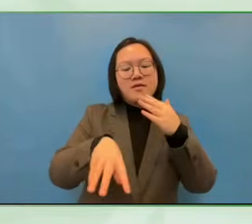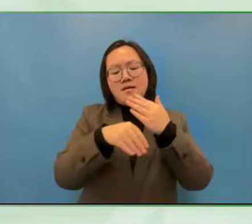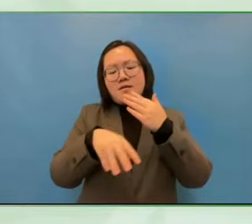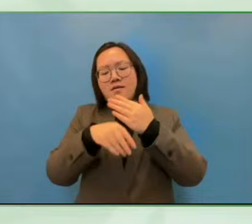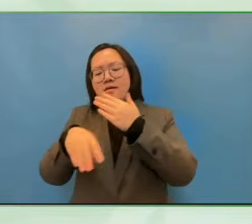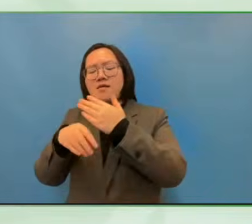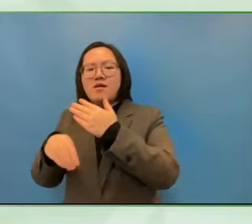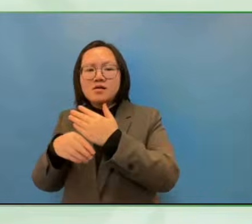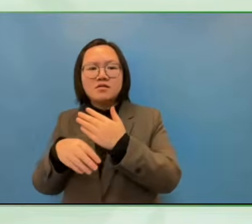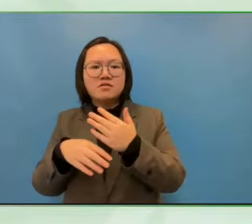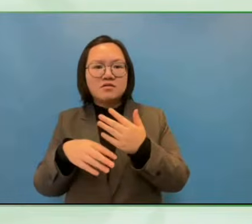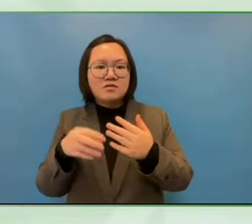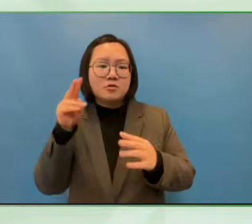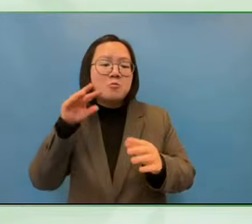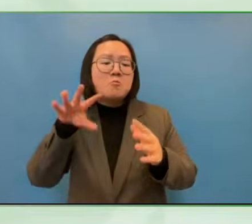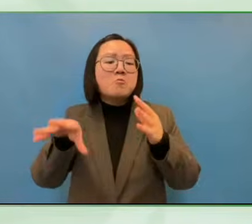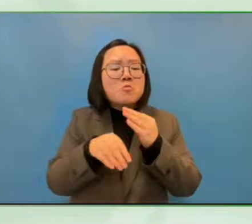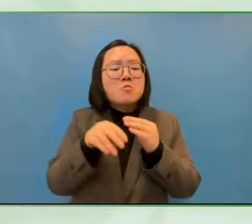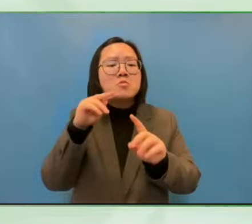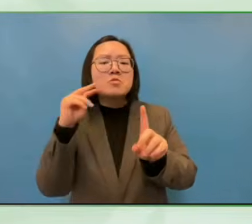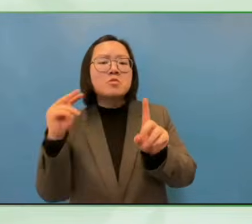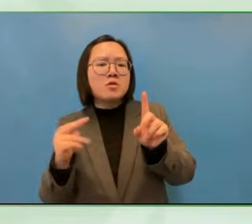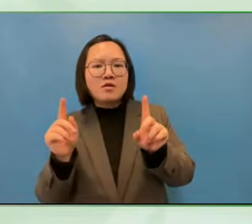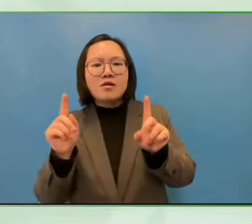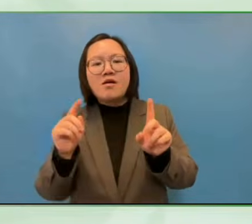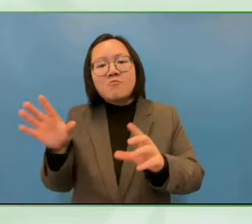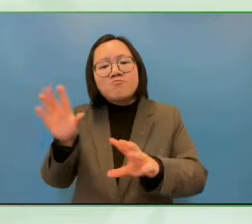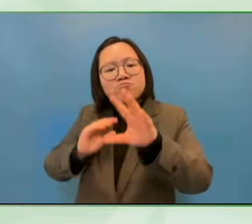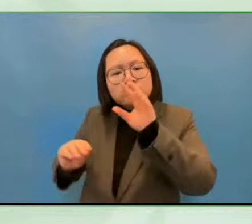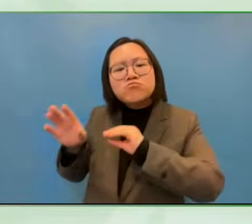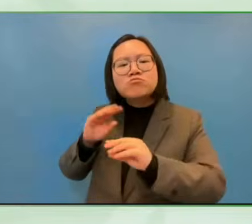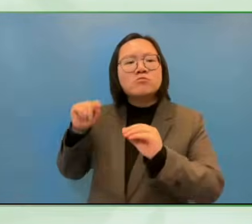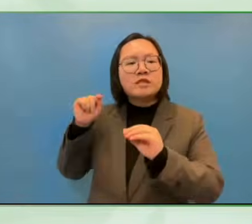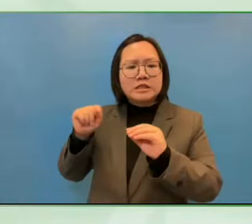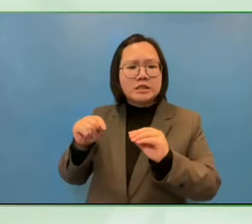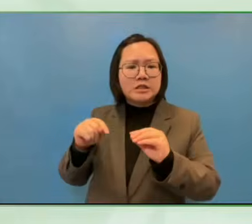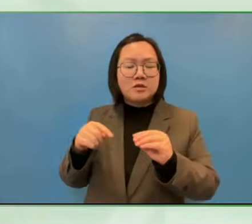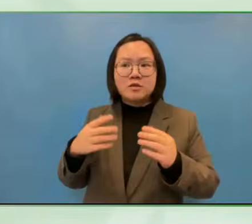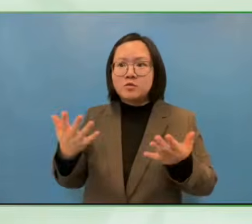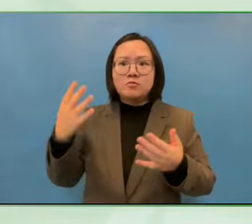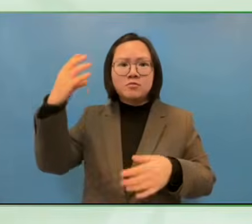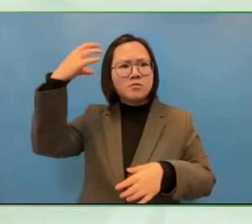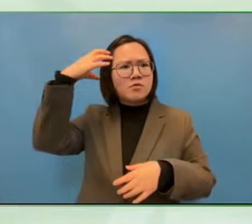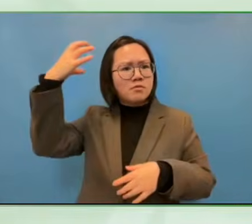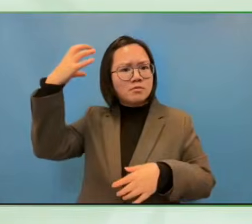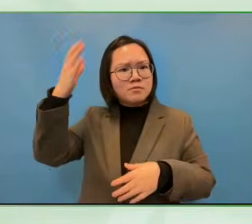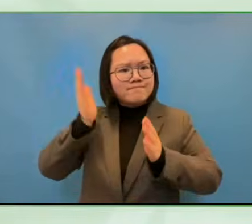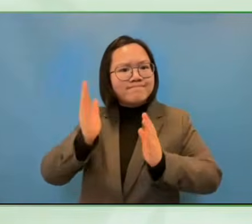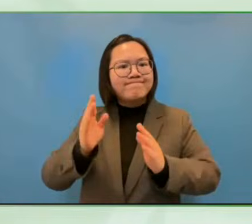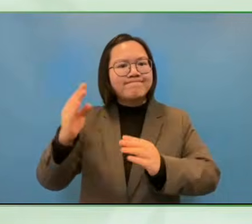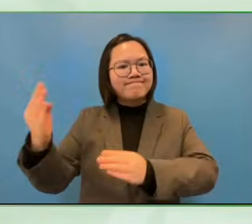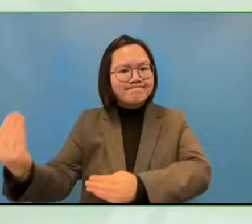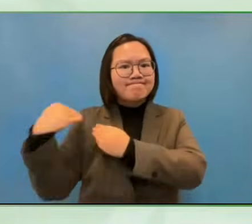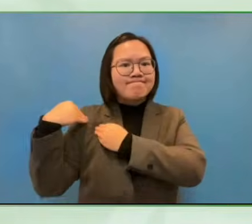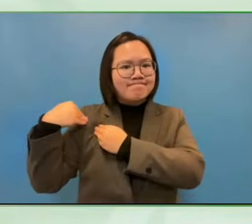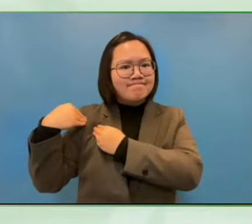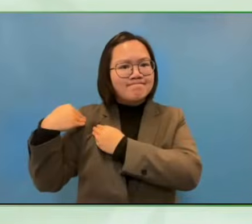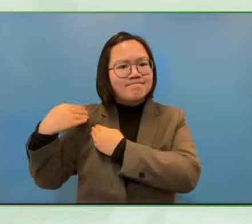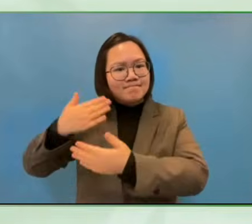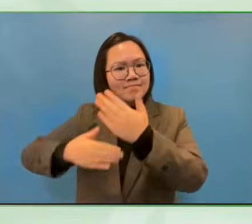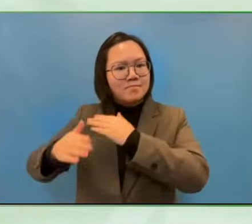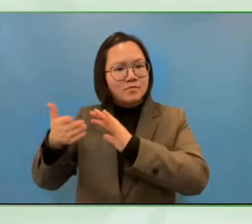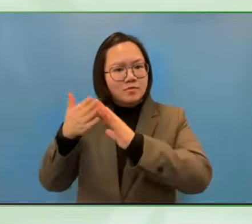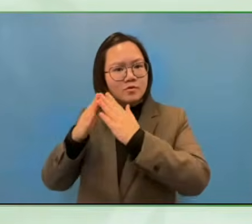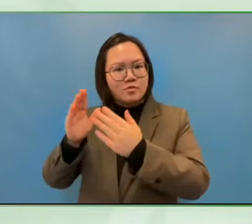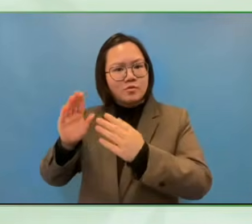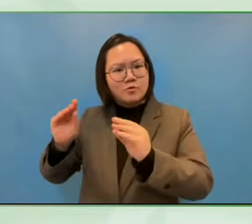including their perspectives and learning from them. Governments can and should be able to empower the disability community just as